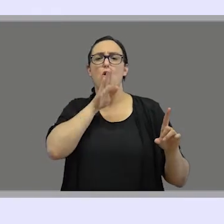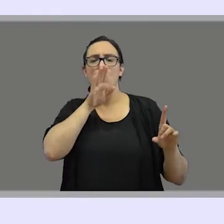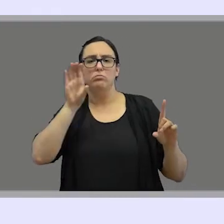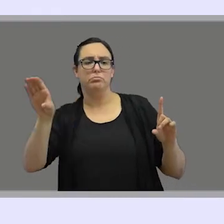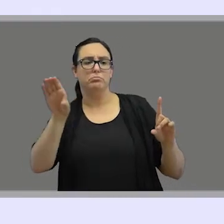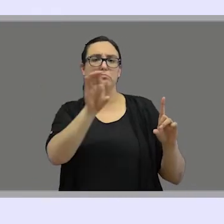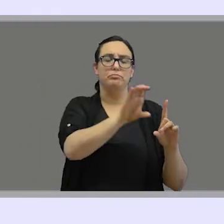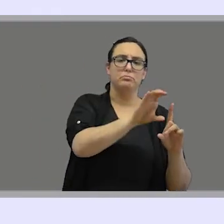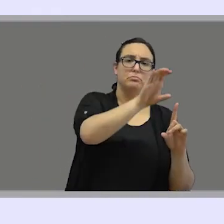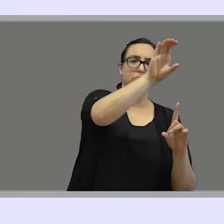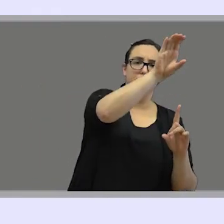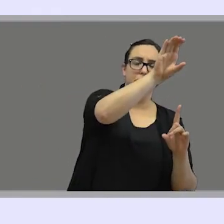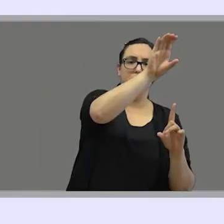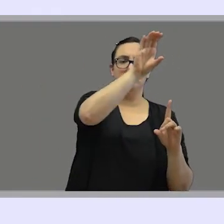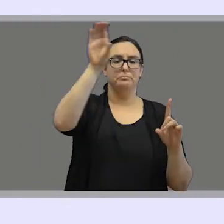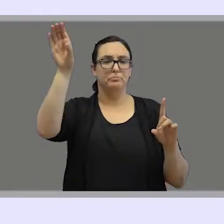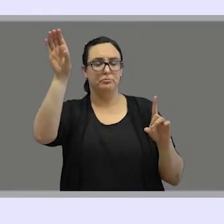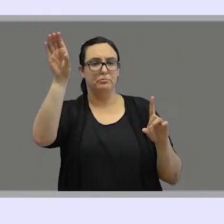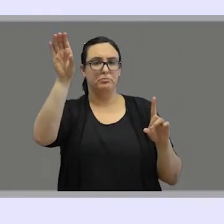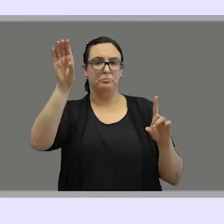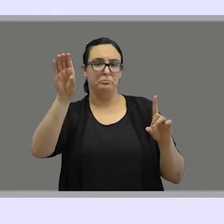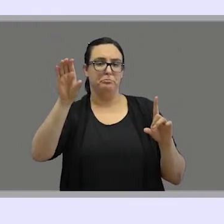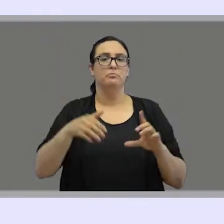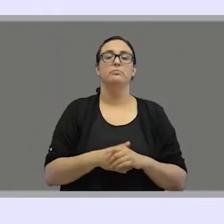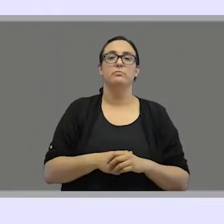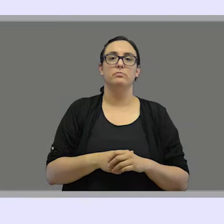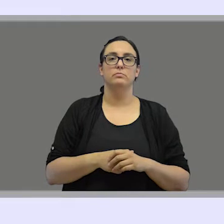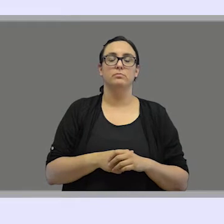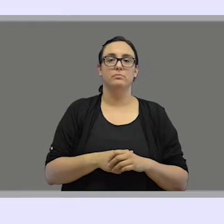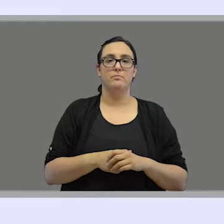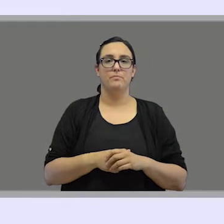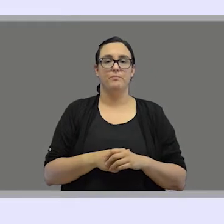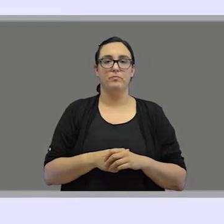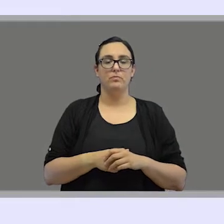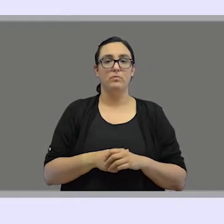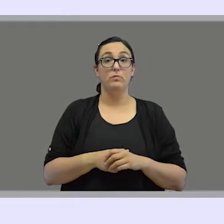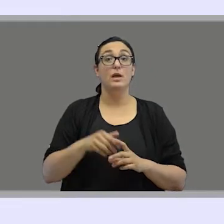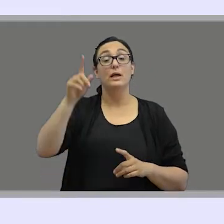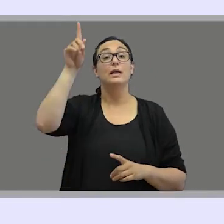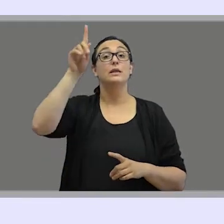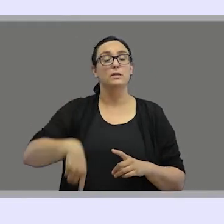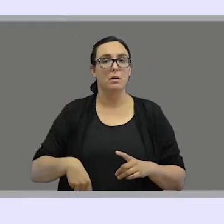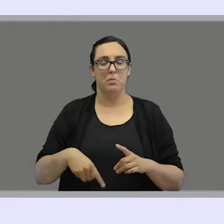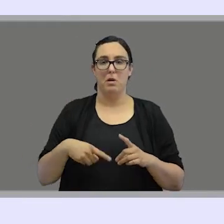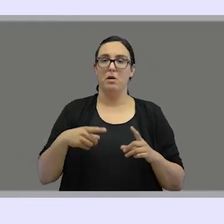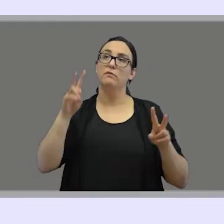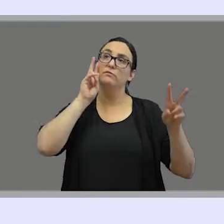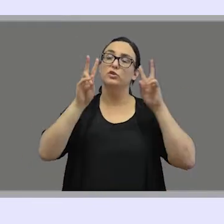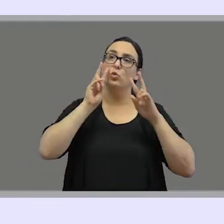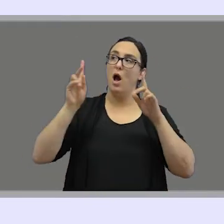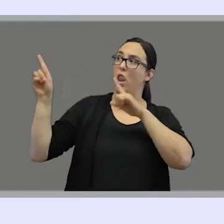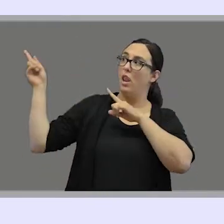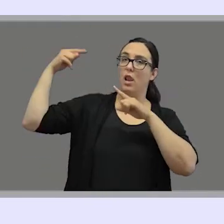position on screen, like right, left, up, central, or bottom. And also the interaction